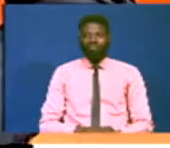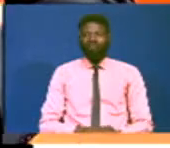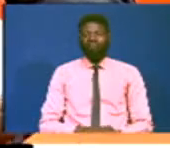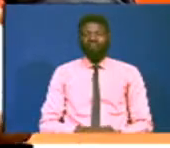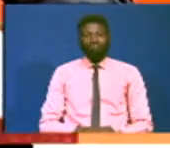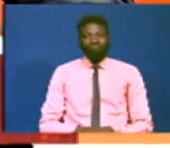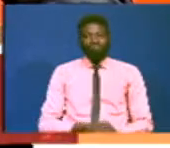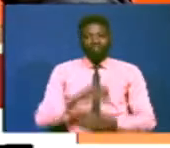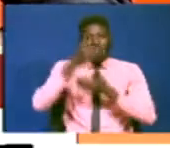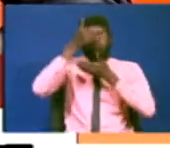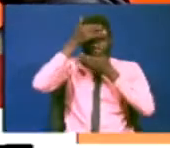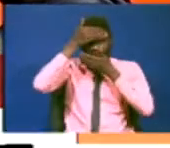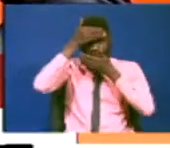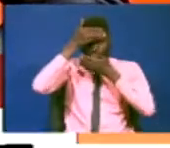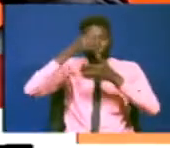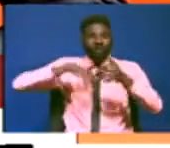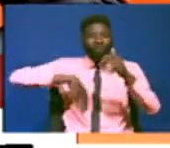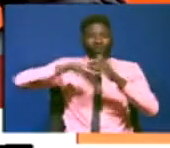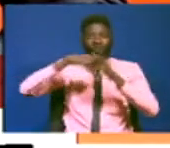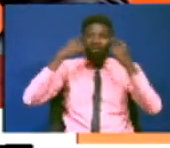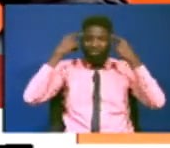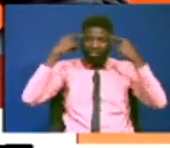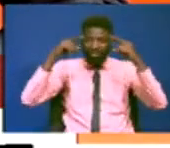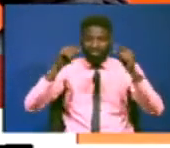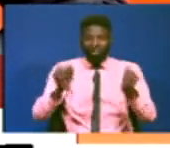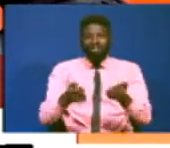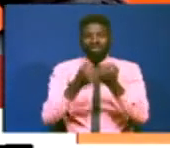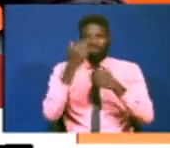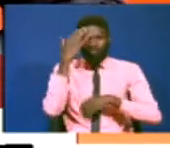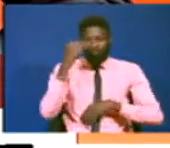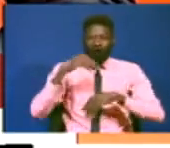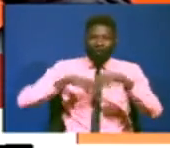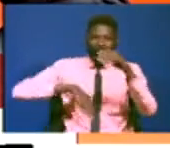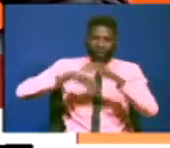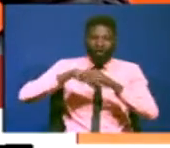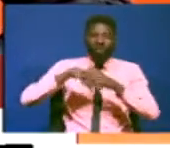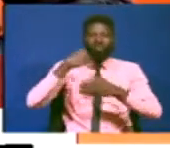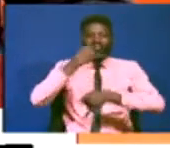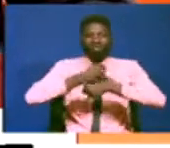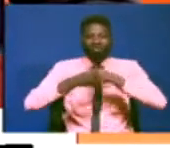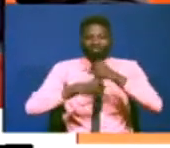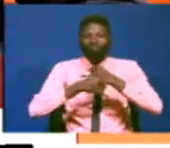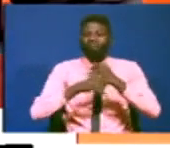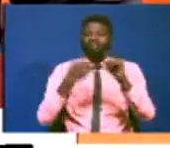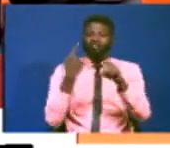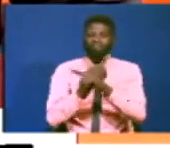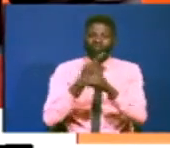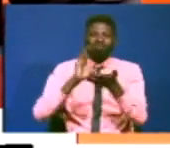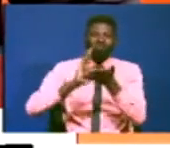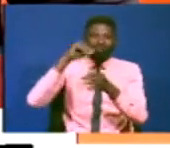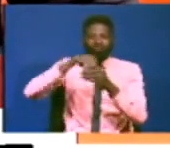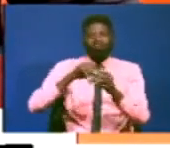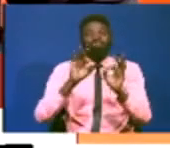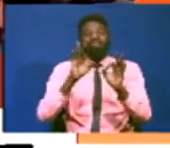Now, Morocco football success could be attributed to heavy investment in football structures and facilities. The investment paid off last year when